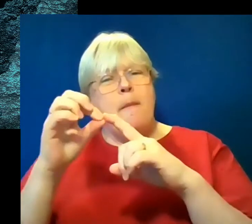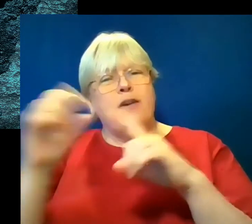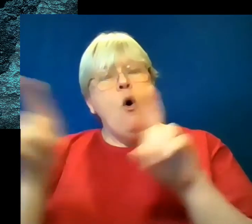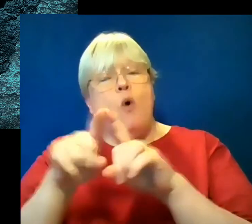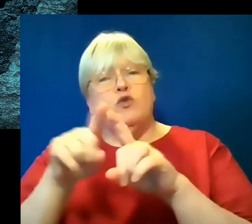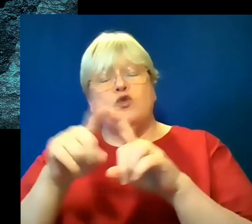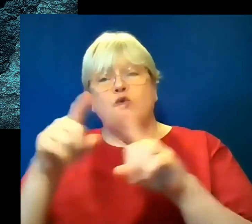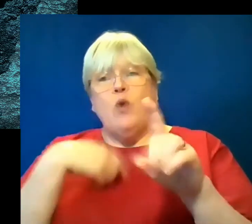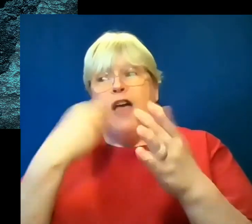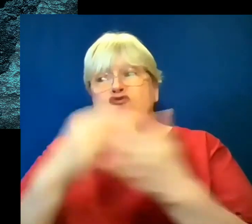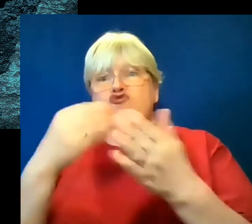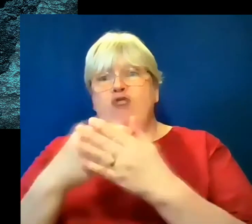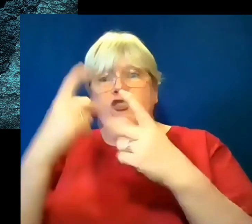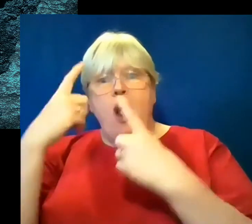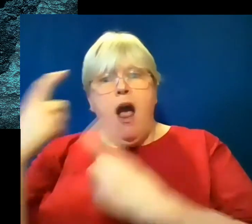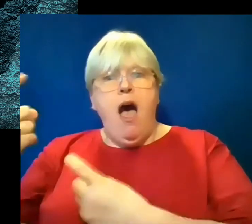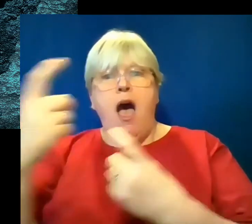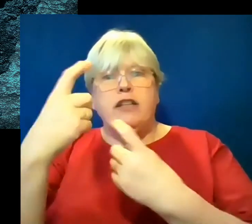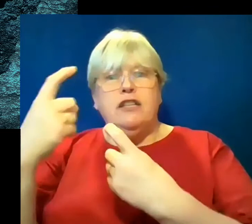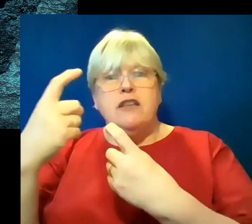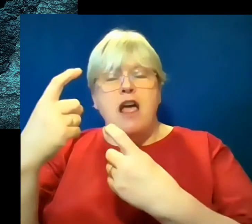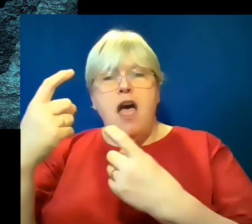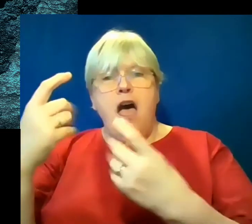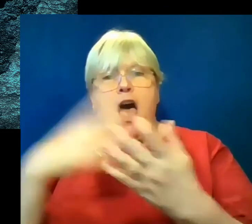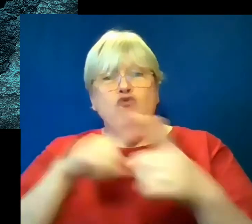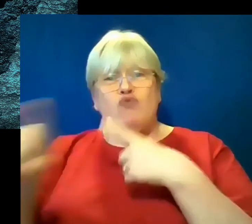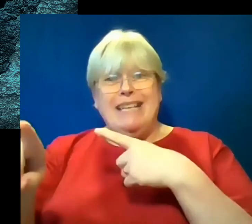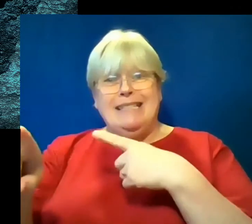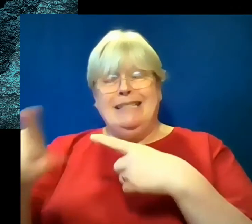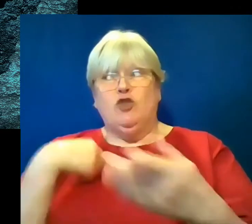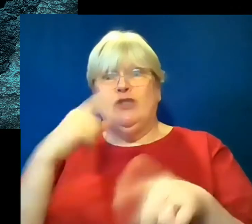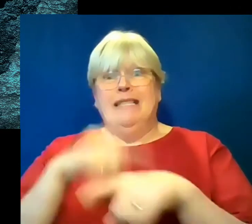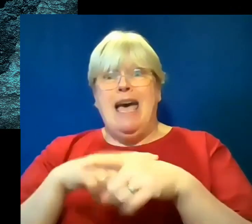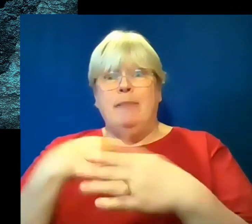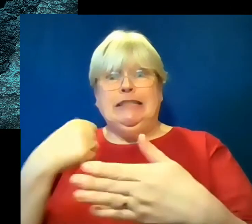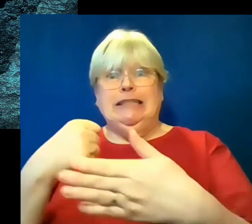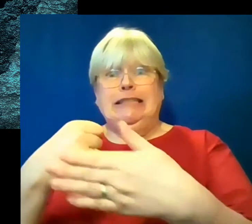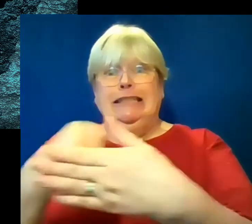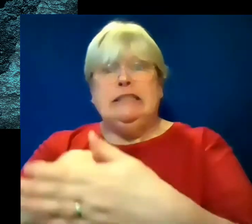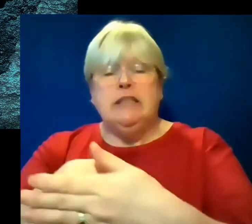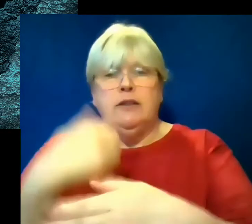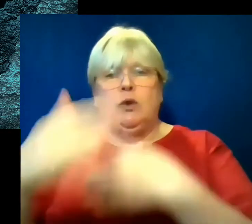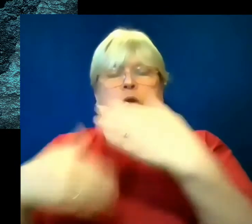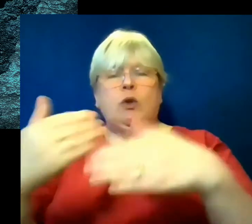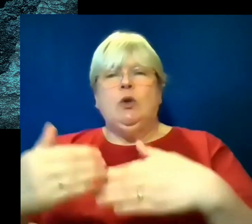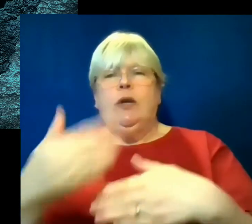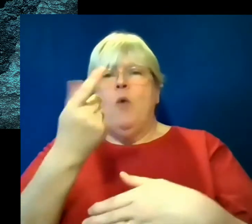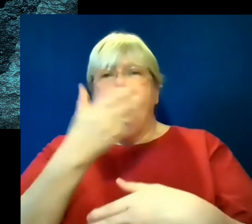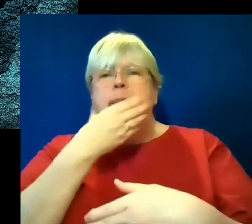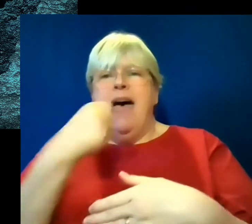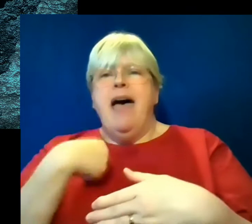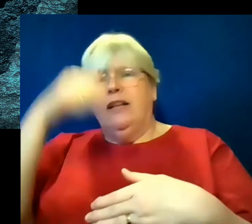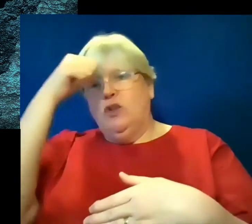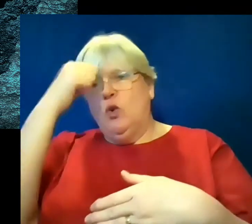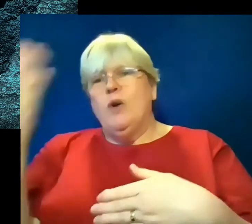against time with a man who knows that somewhere in Paris there is hidden spectacular